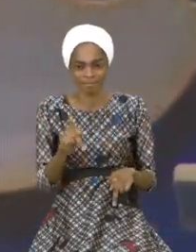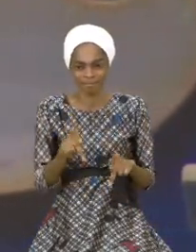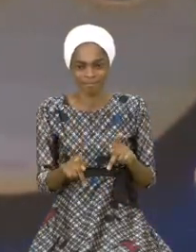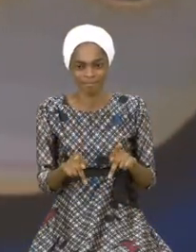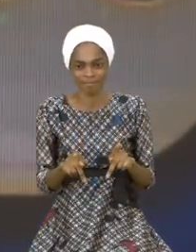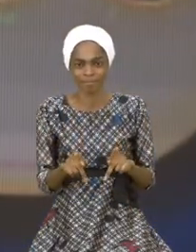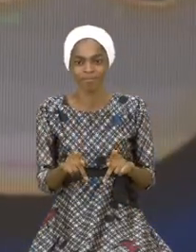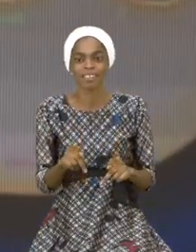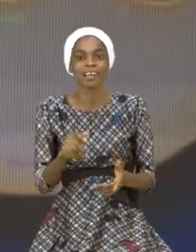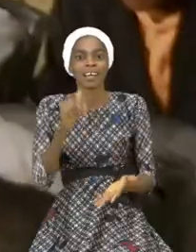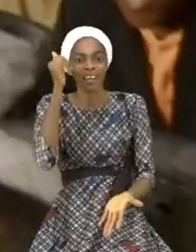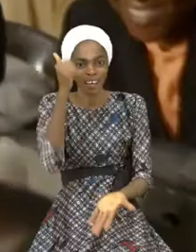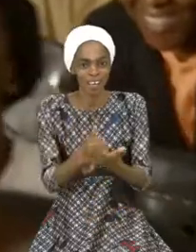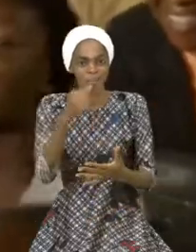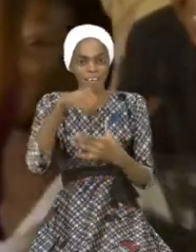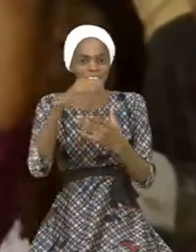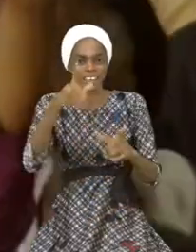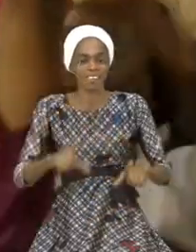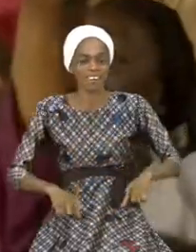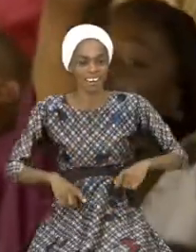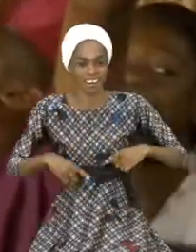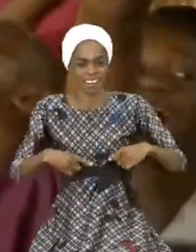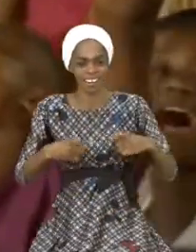people, amen in your life.